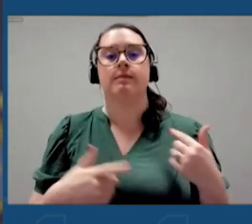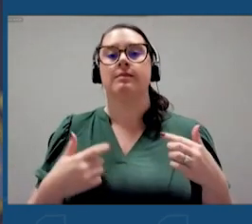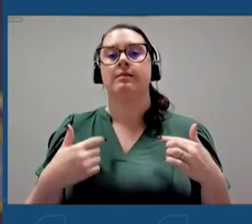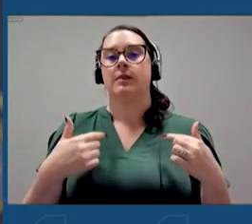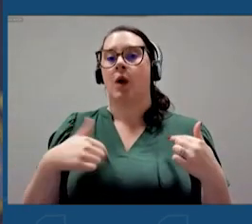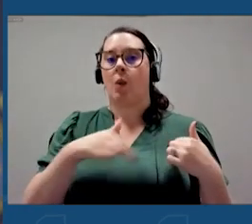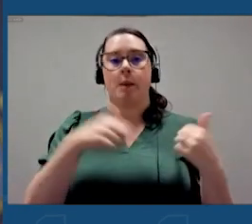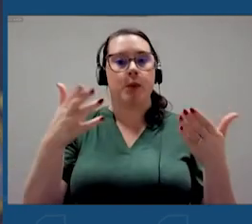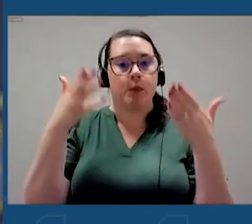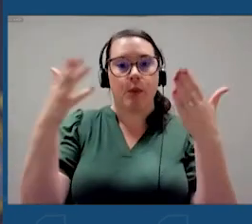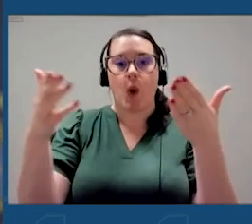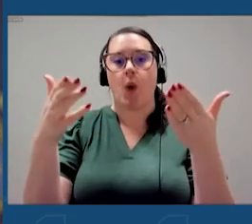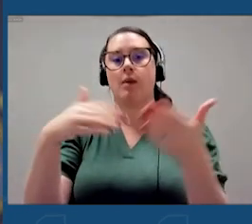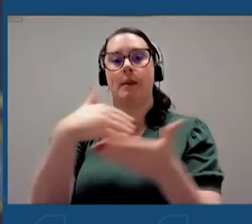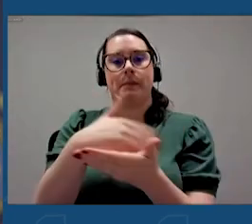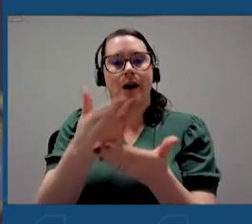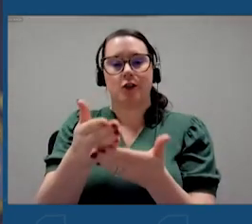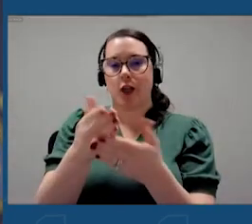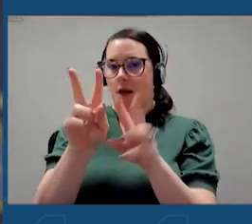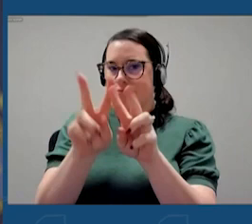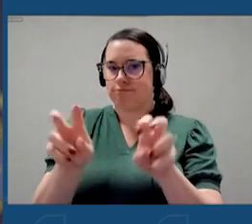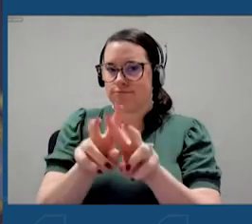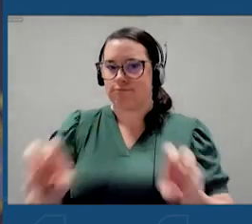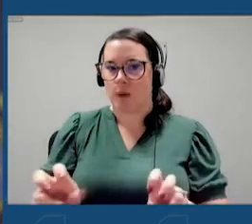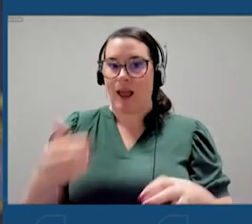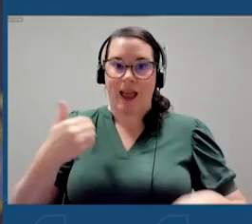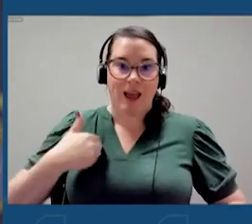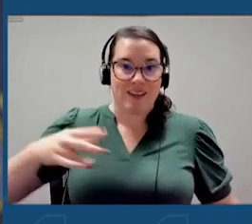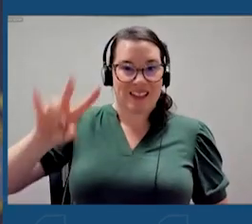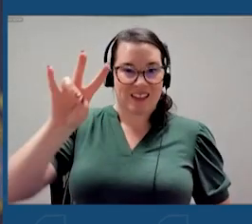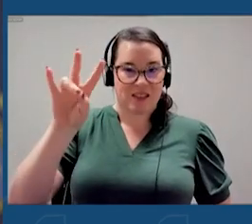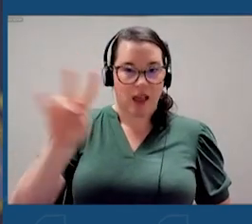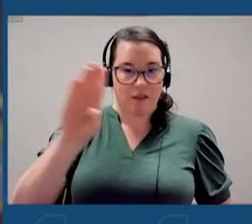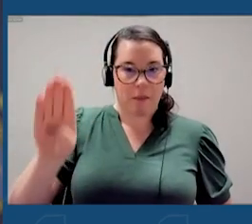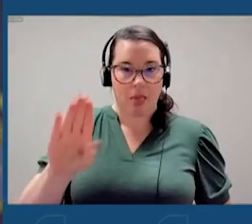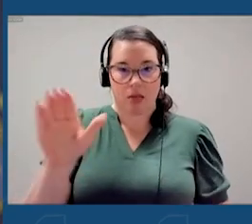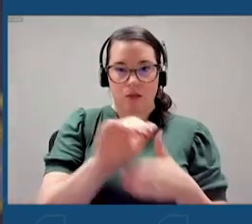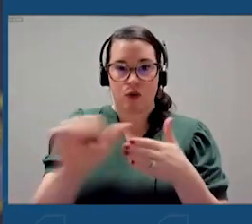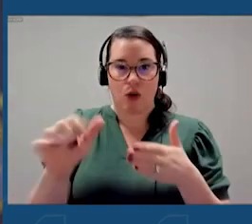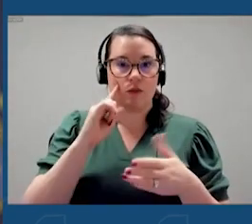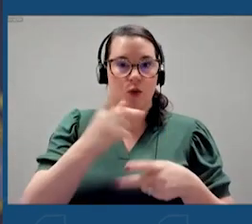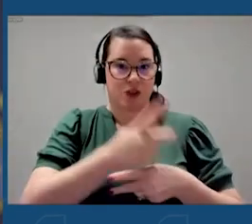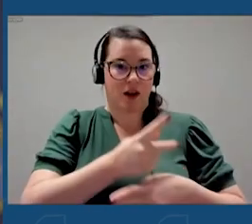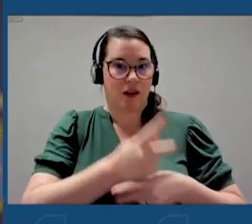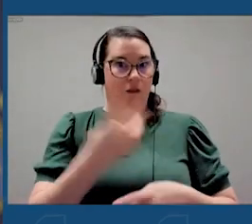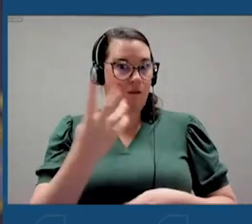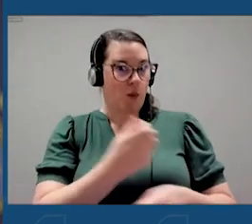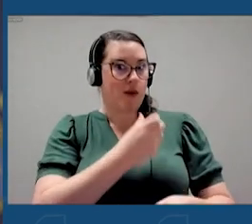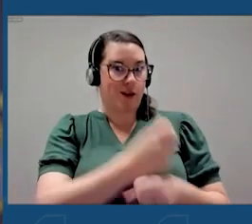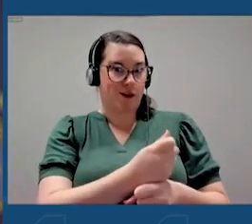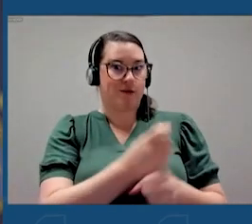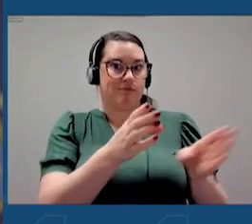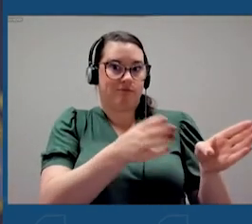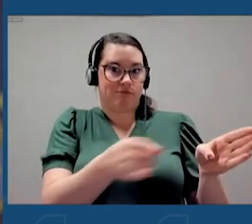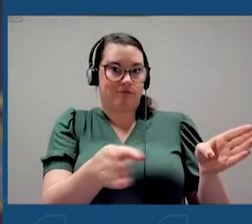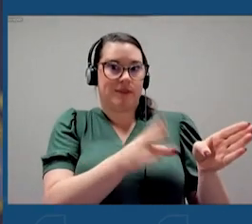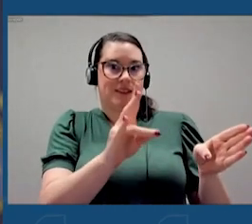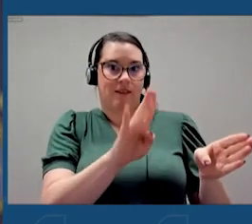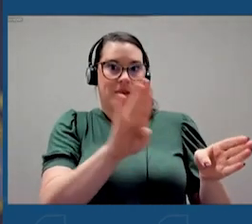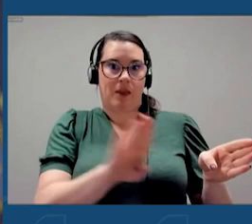and got to the budget $7 billion for child care over 4 years. That was historic. That was